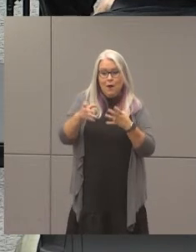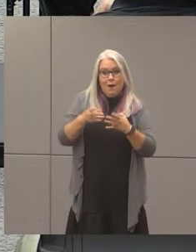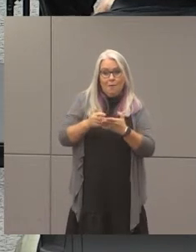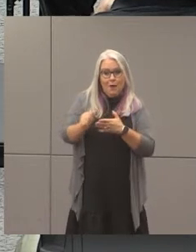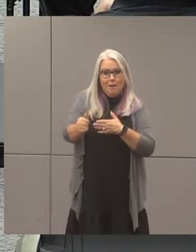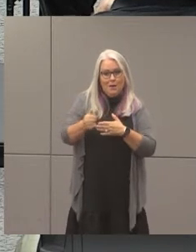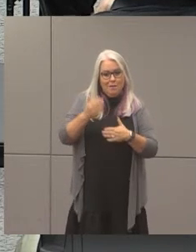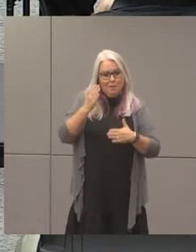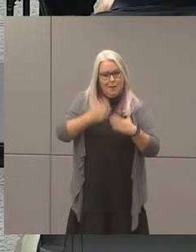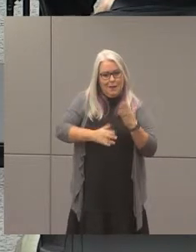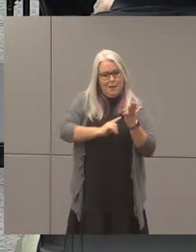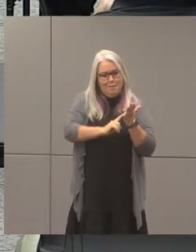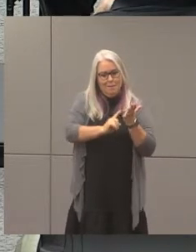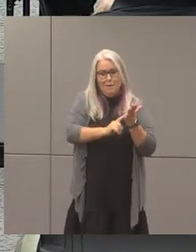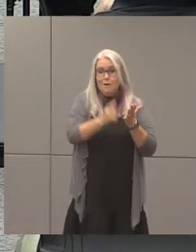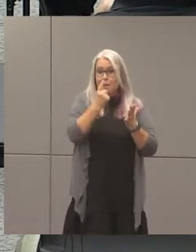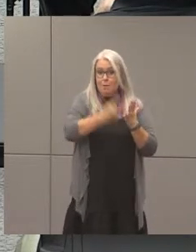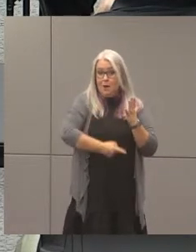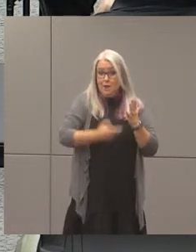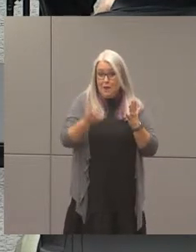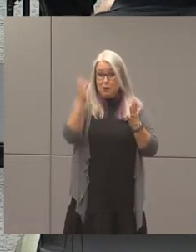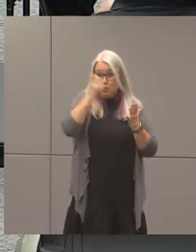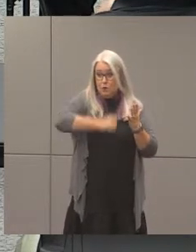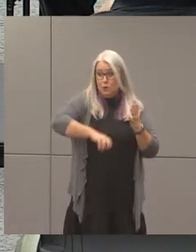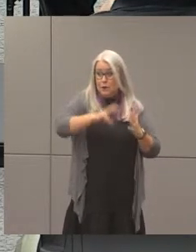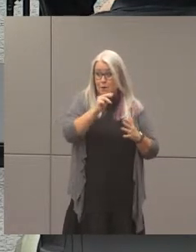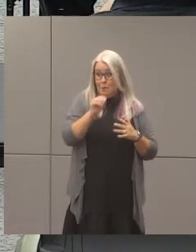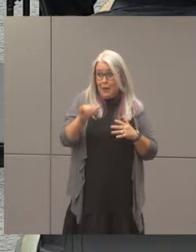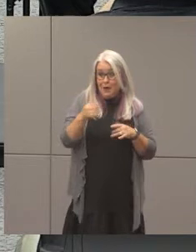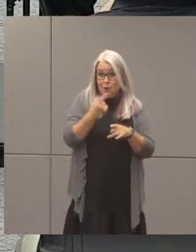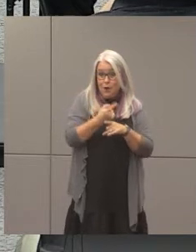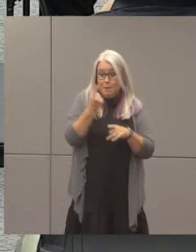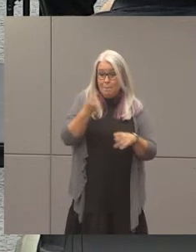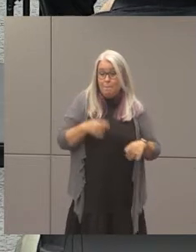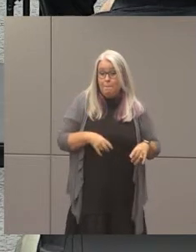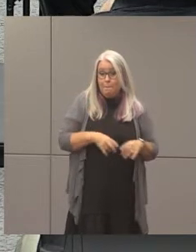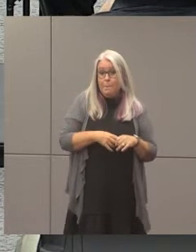month. I'm assuming that's the month of May.